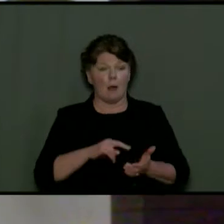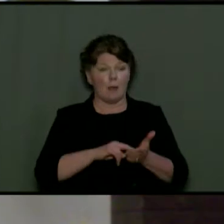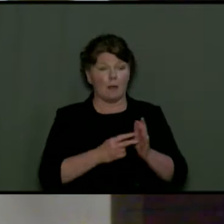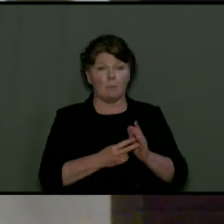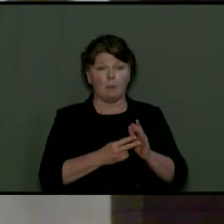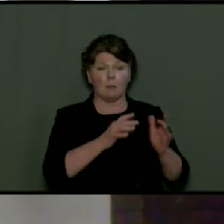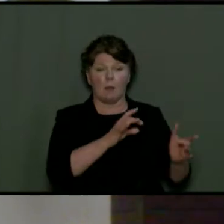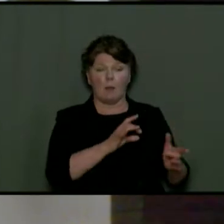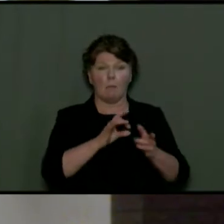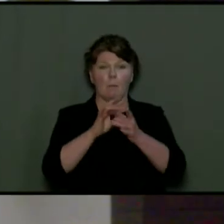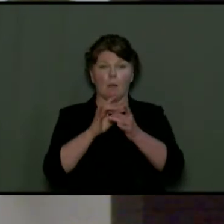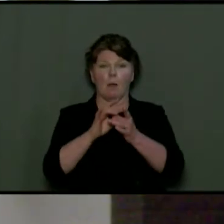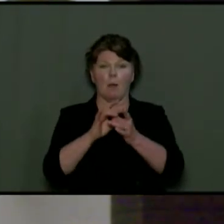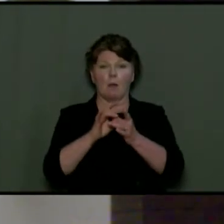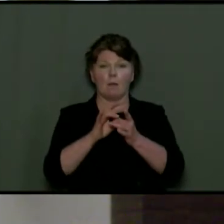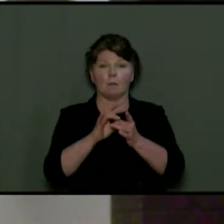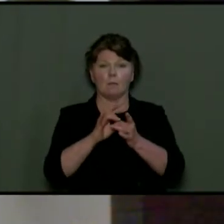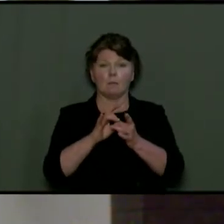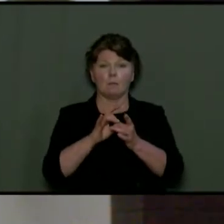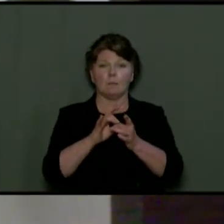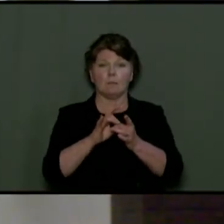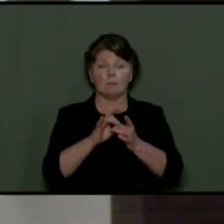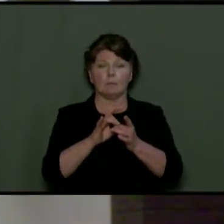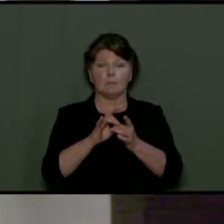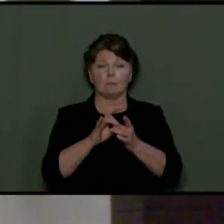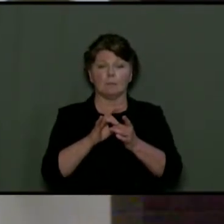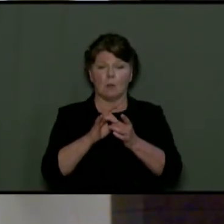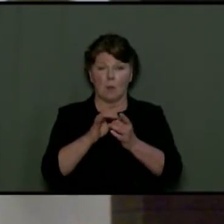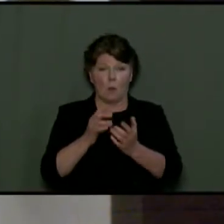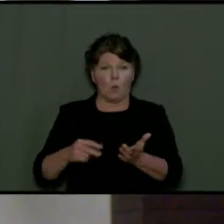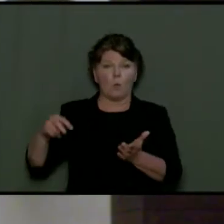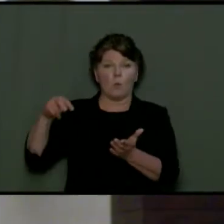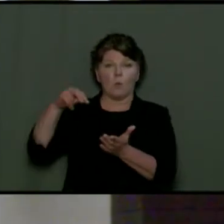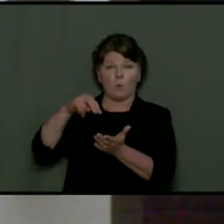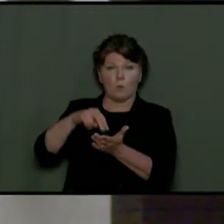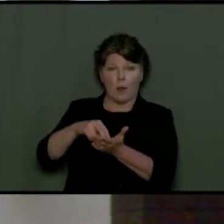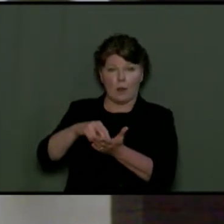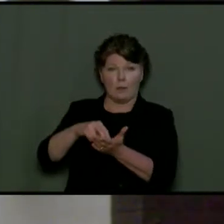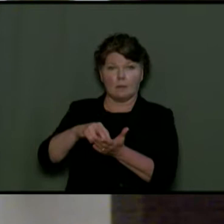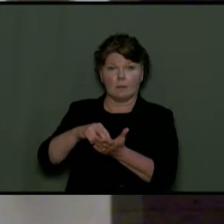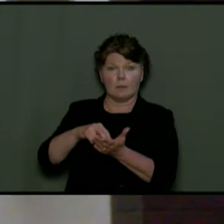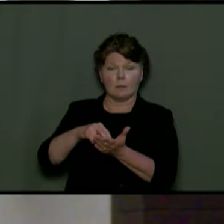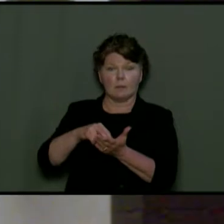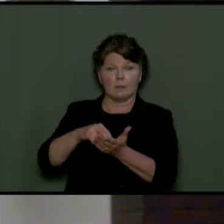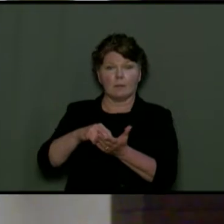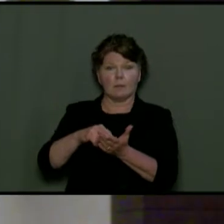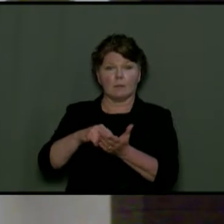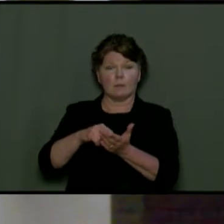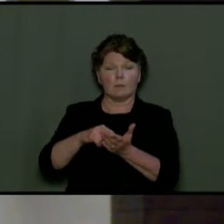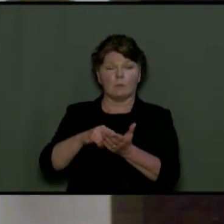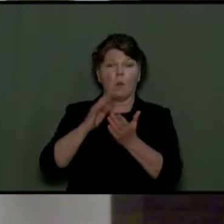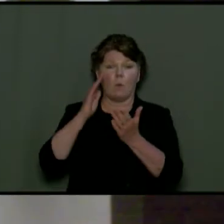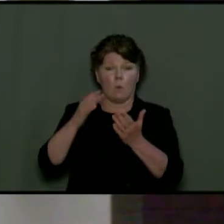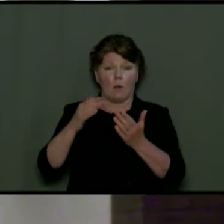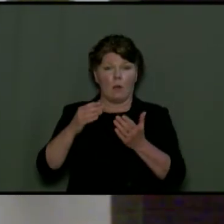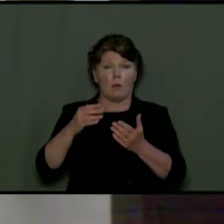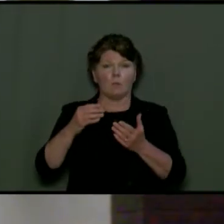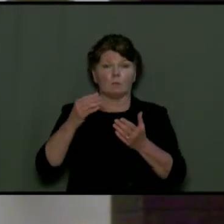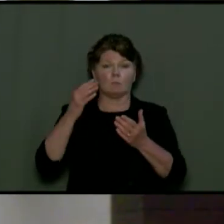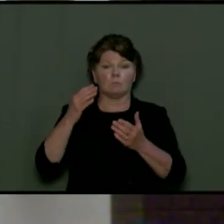belong to another, to him who has been raised from the dead, in order that we may bear fruit for